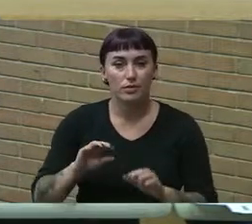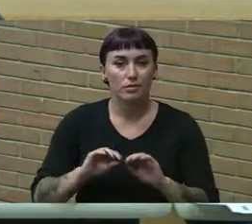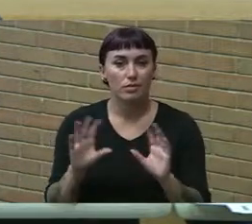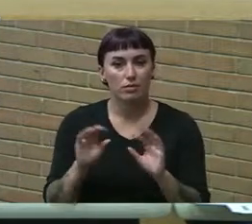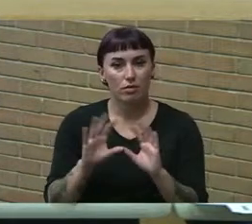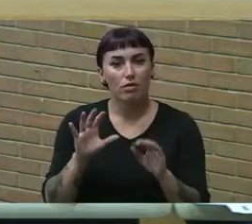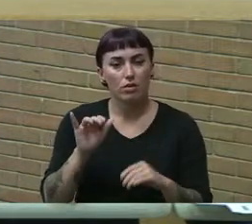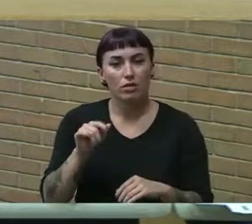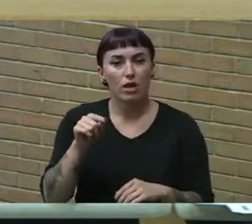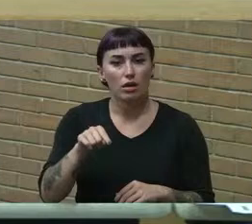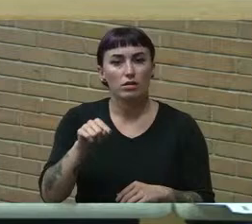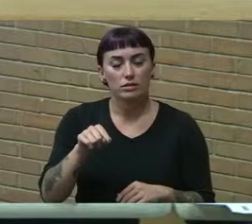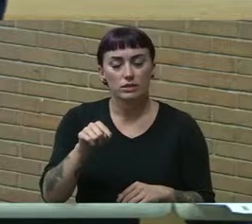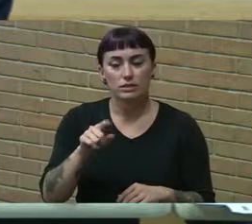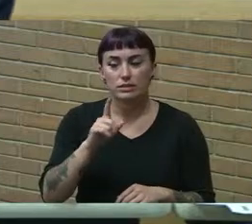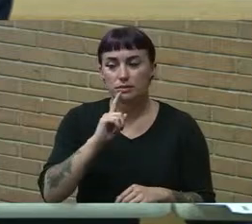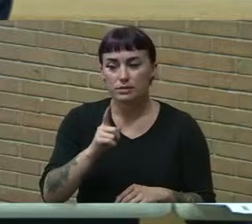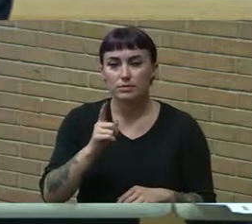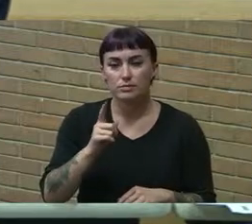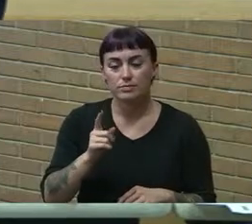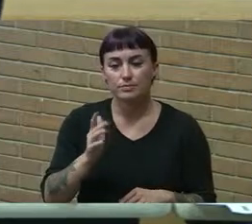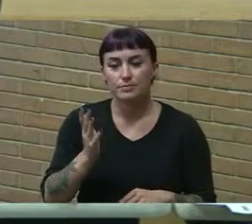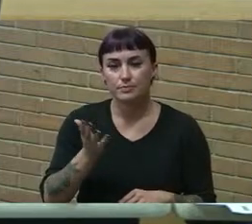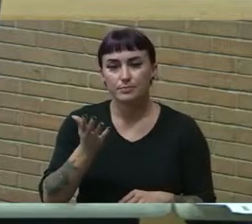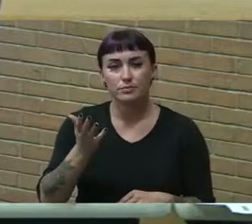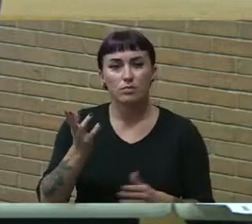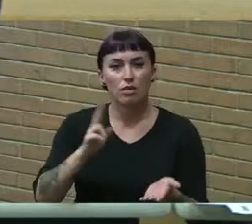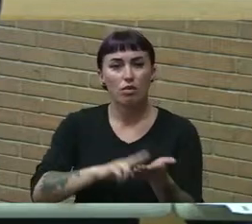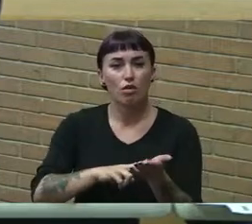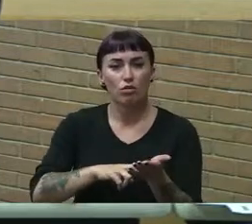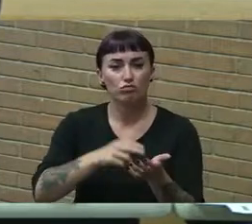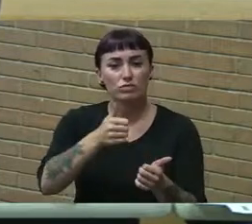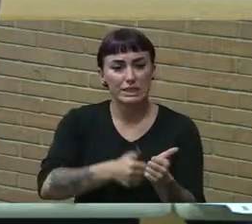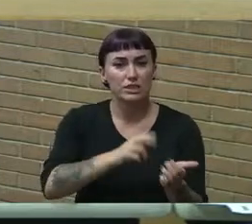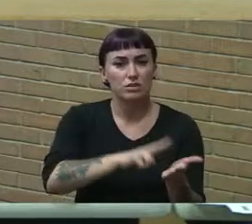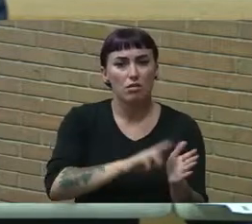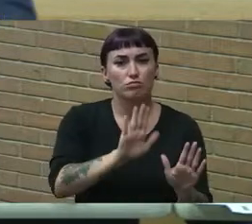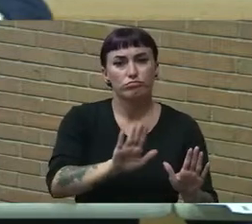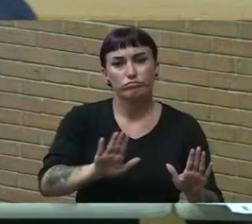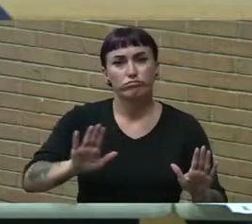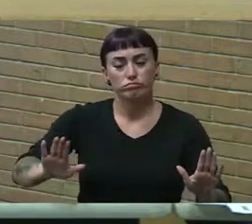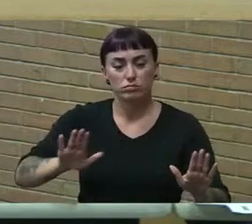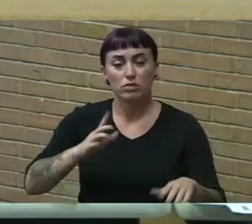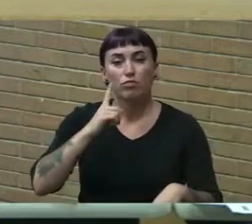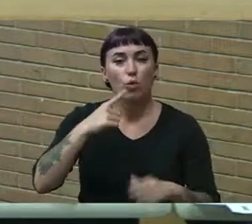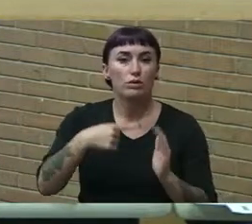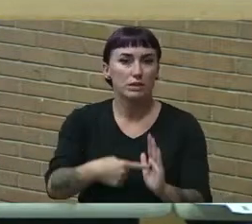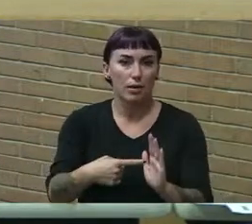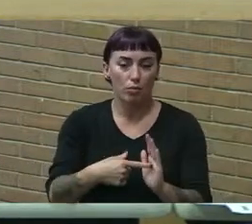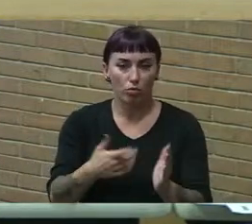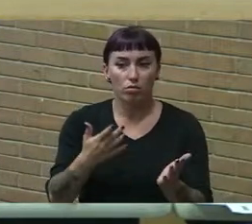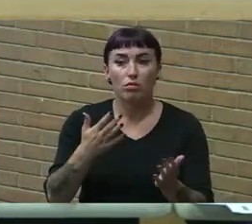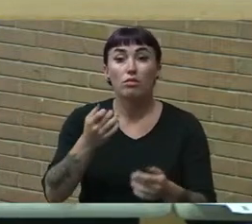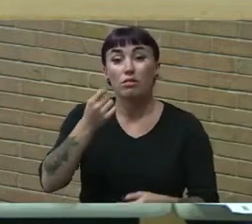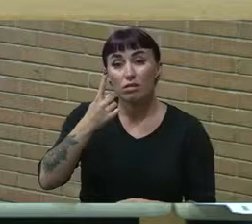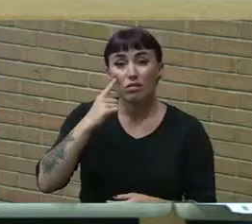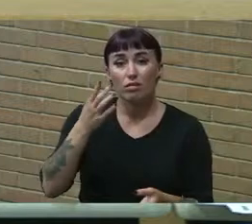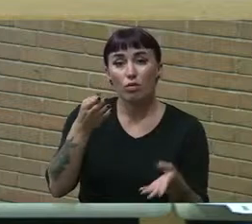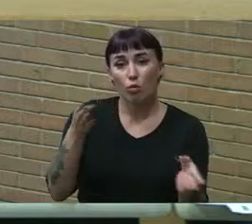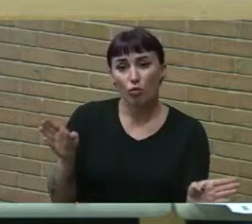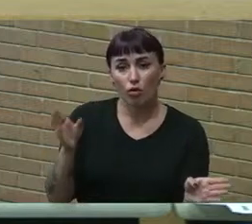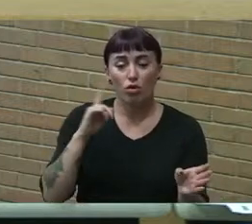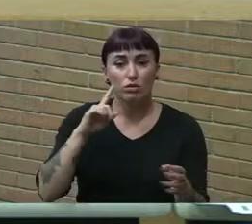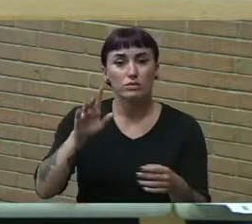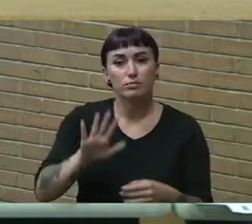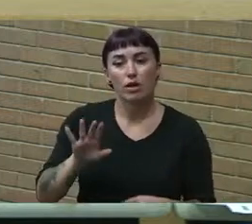clarified that it is on a contract-by-contract basis. So, for example, although the overall is